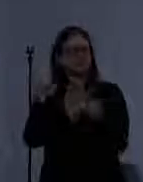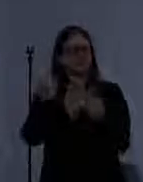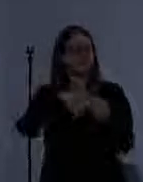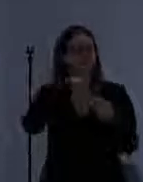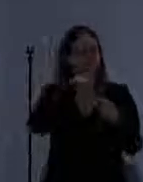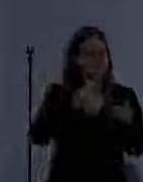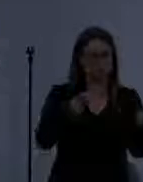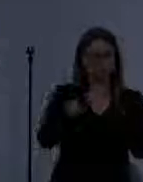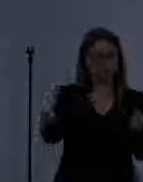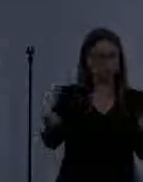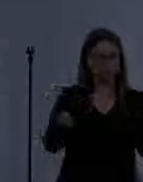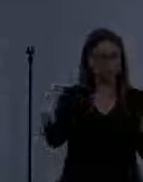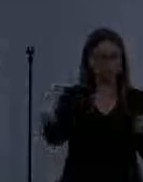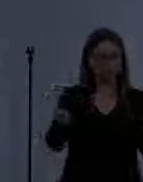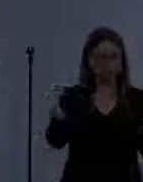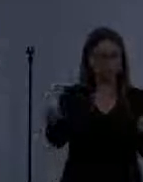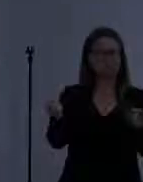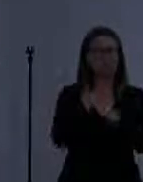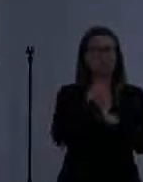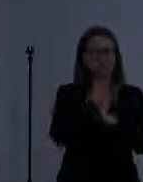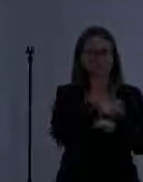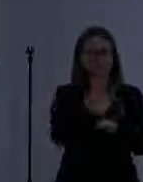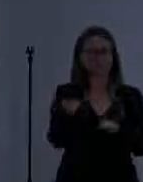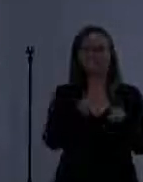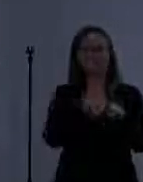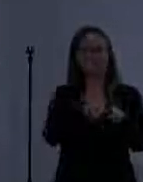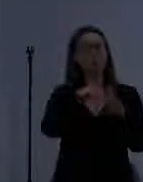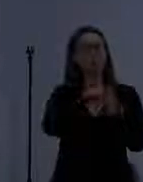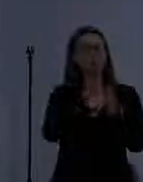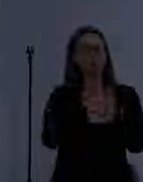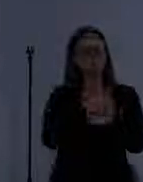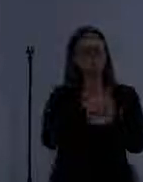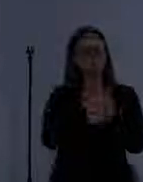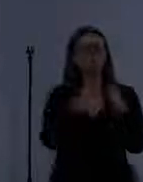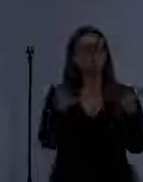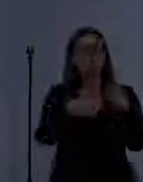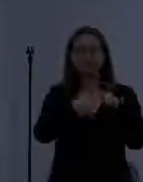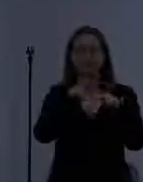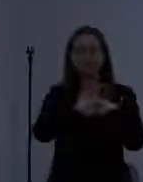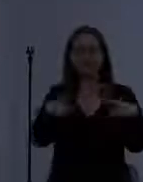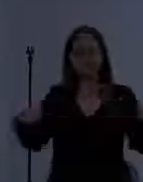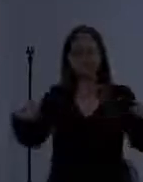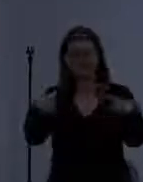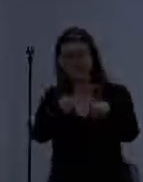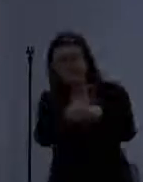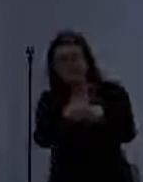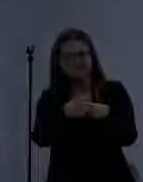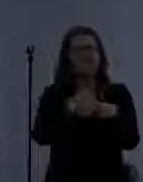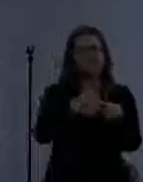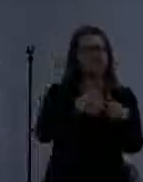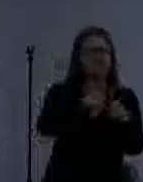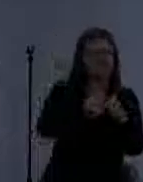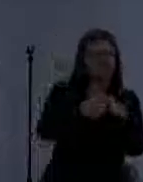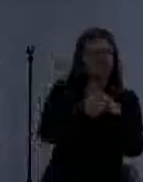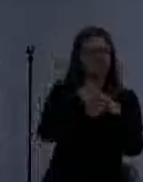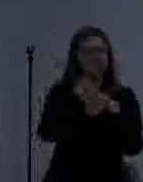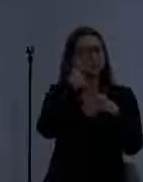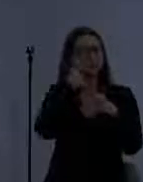obligations. And part of that will also be about resolving problems and trying to identify areas for improvement with